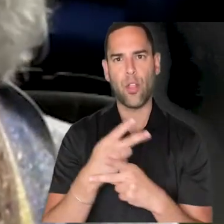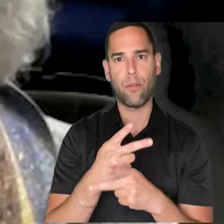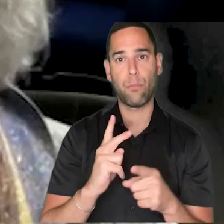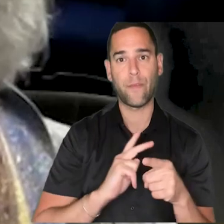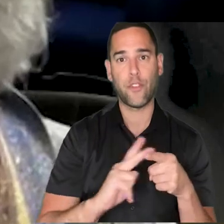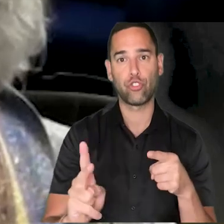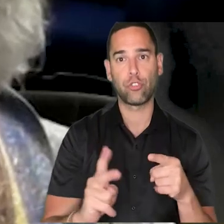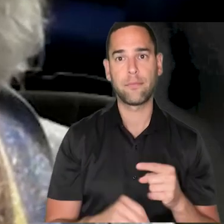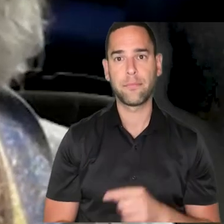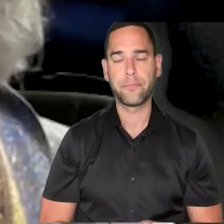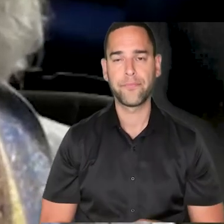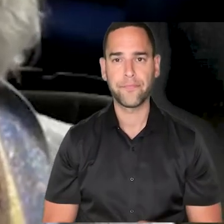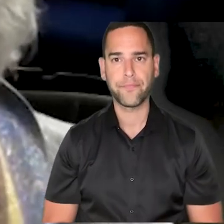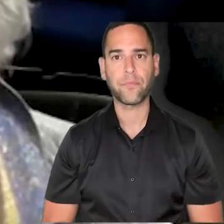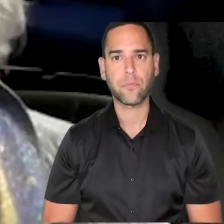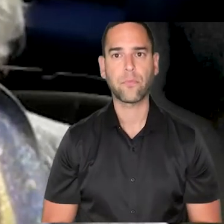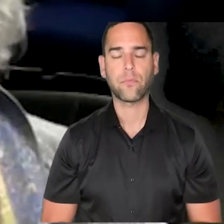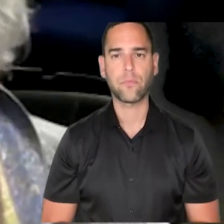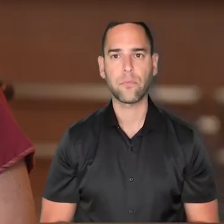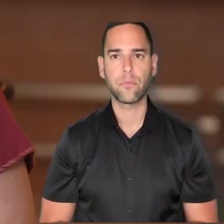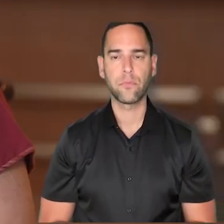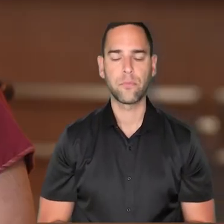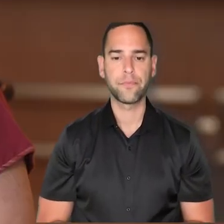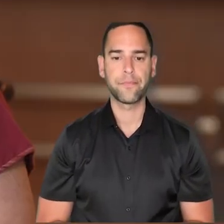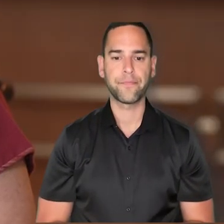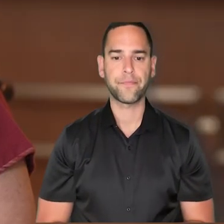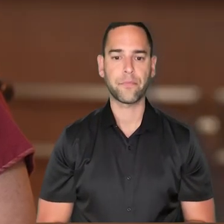from entering healthcare professions.